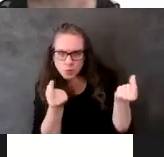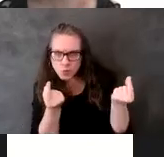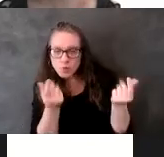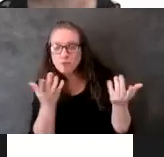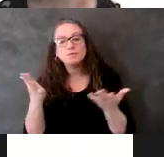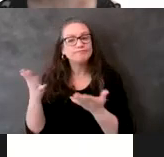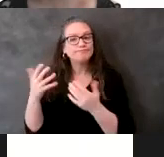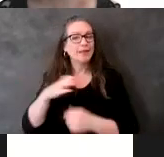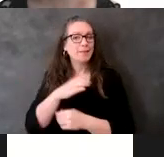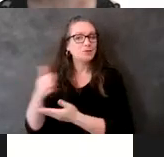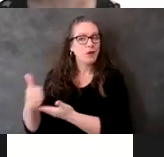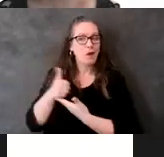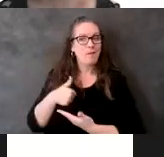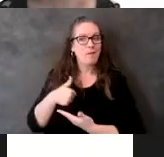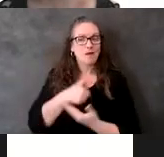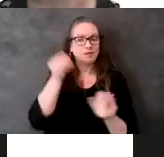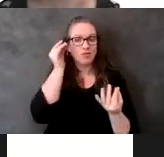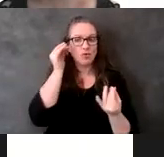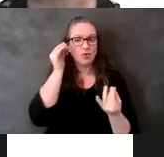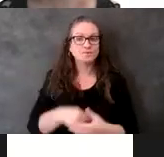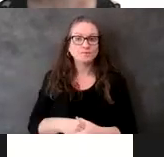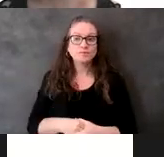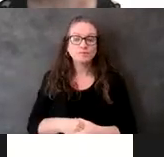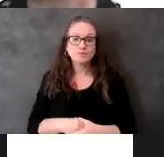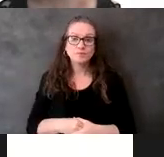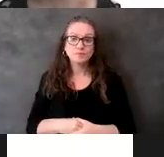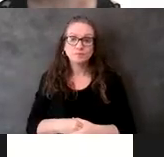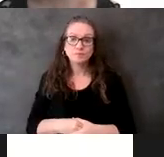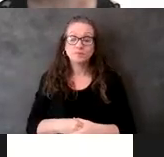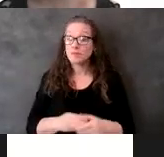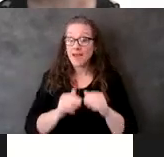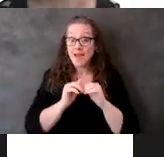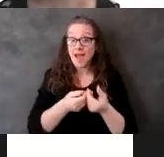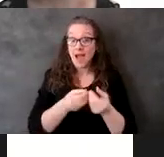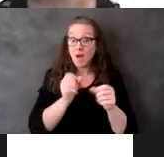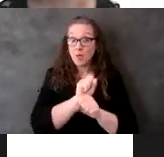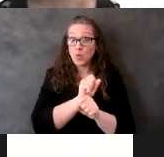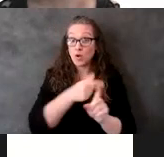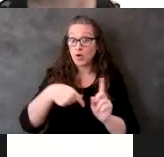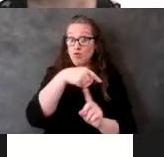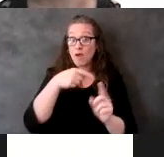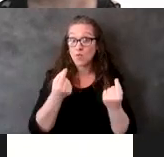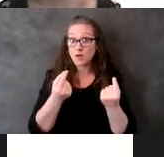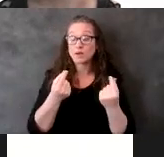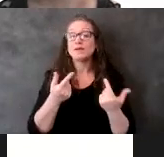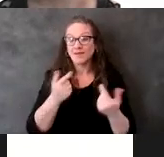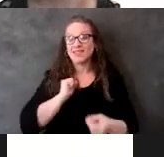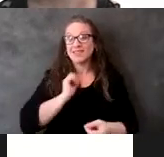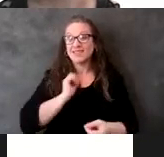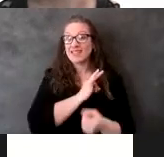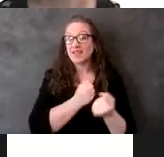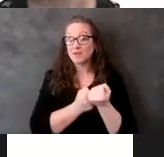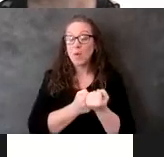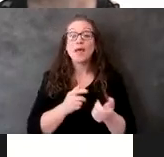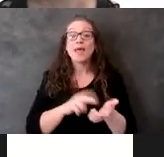couldn't mitigate were actually taken care of by staff support. Staff would go out and do curbside service